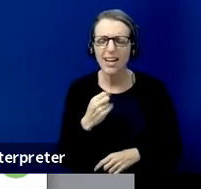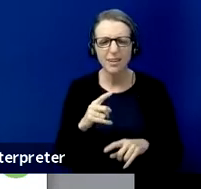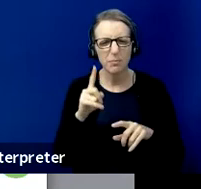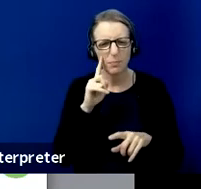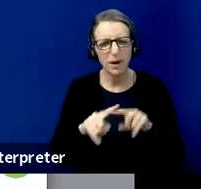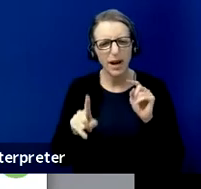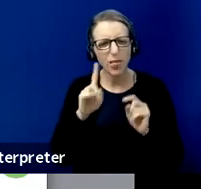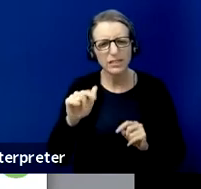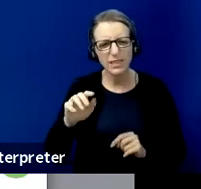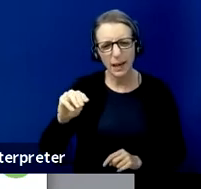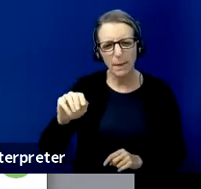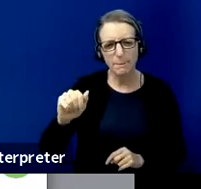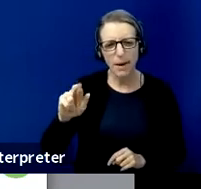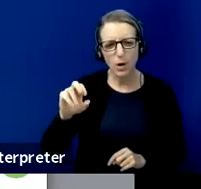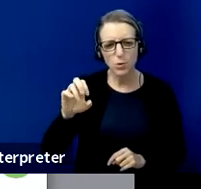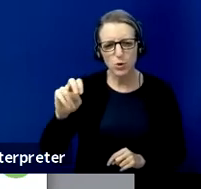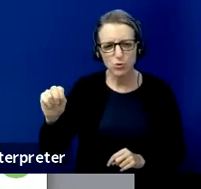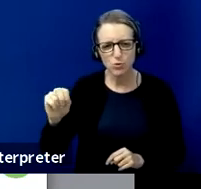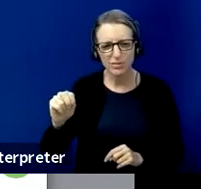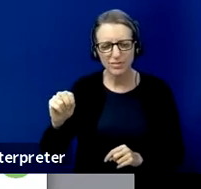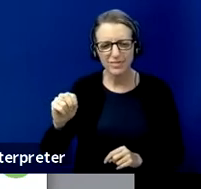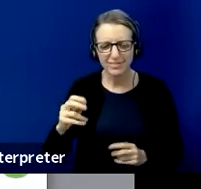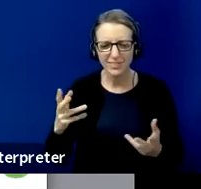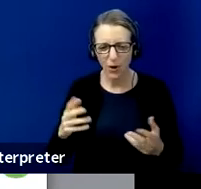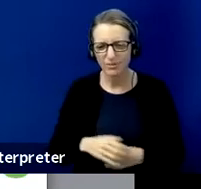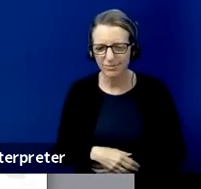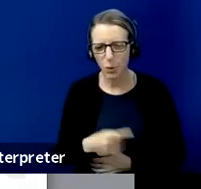maroon is 1 star.